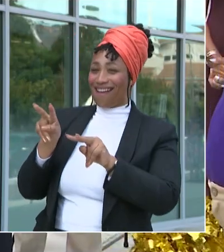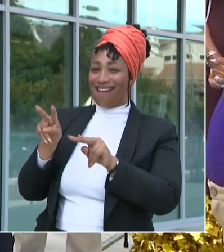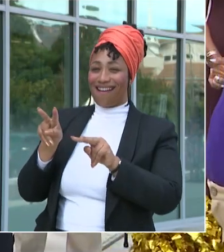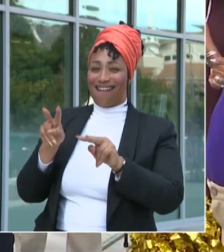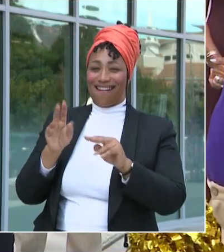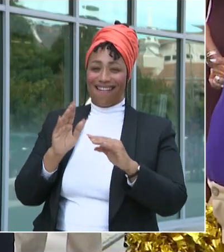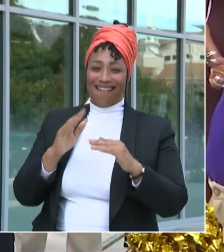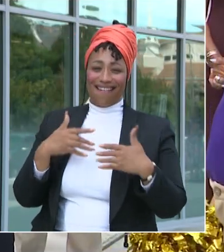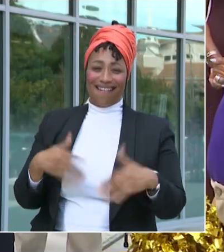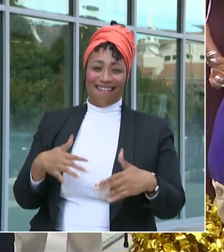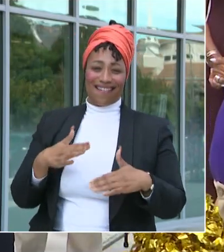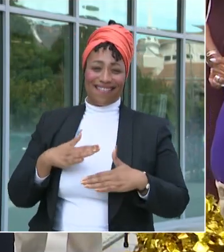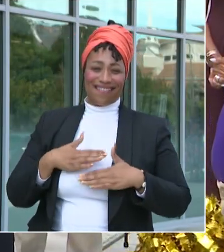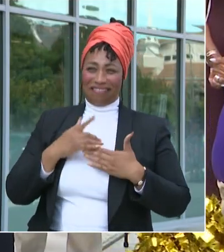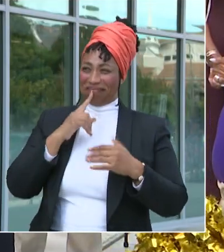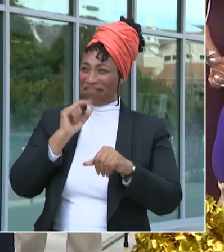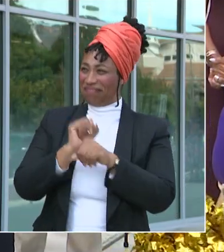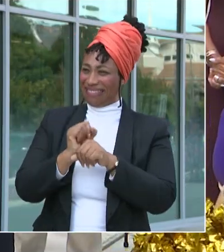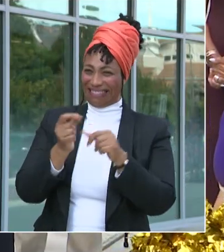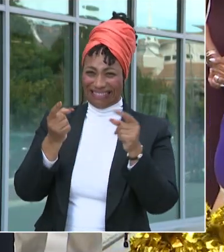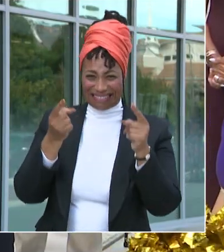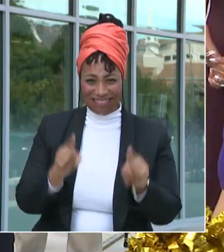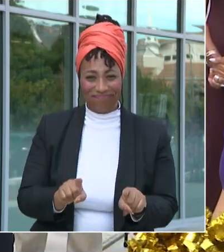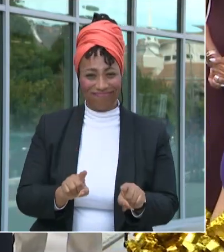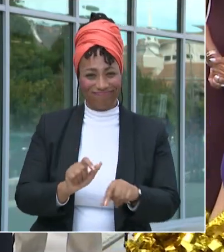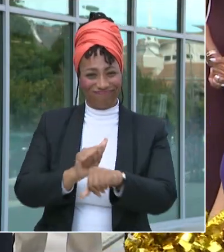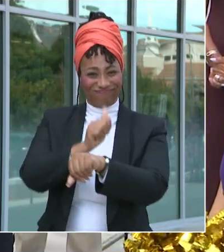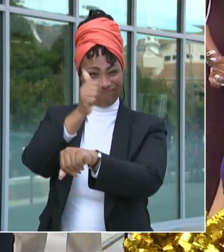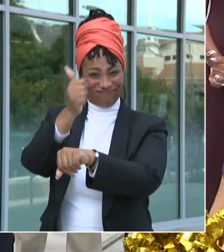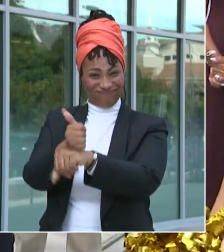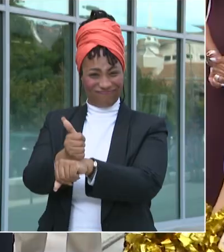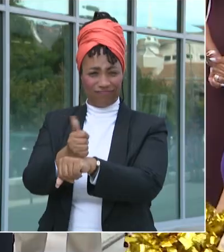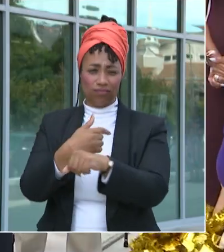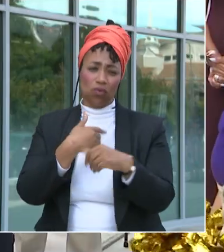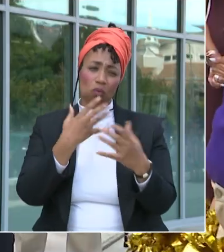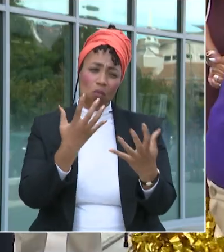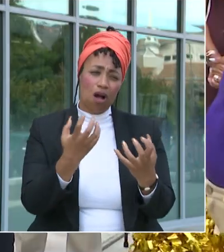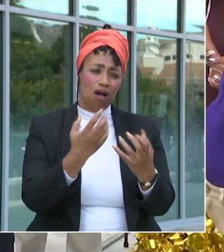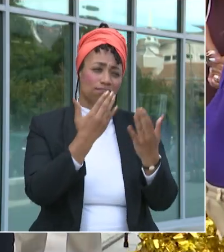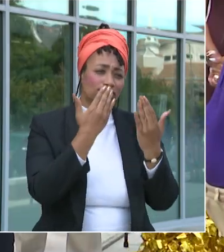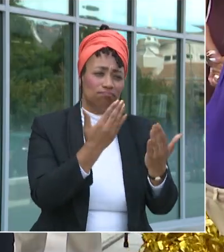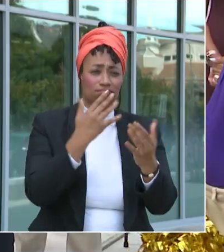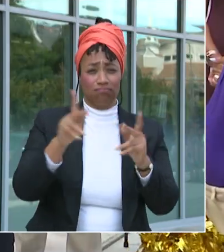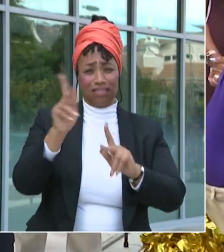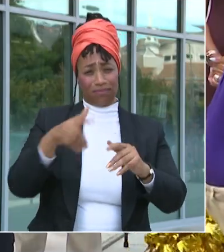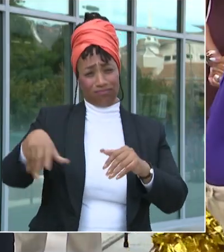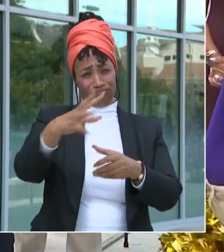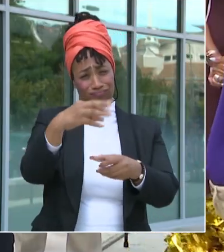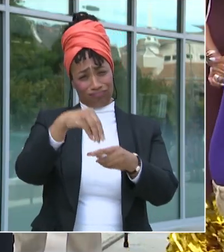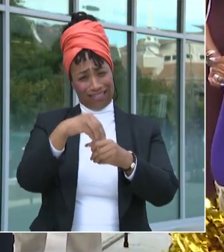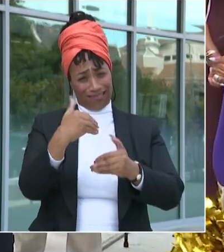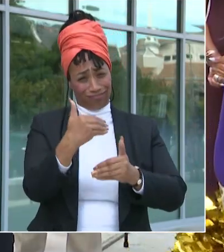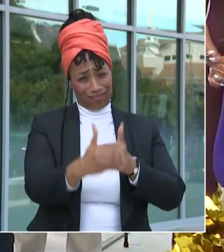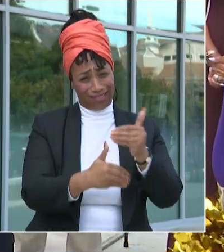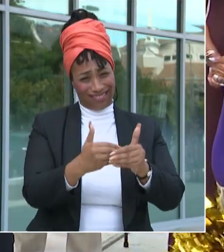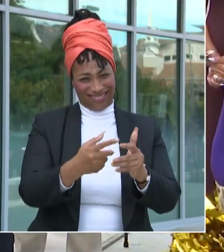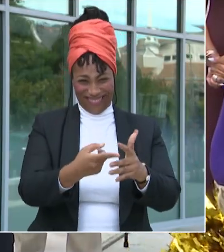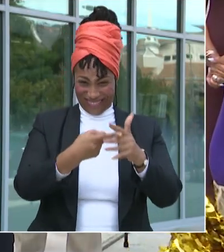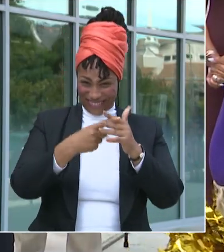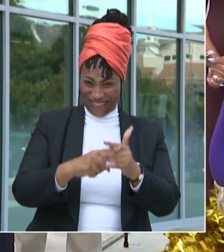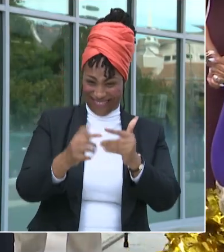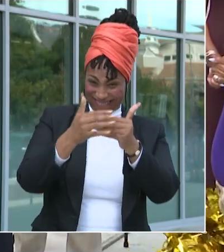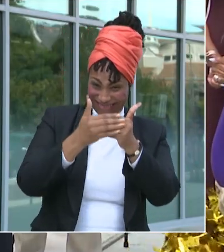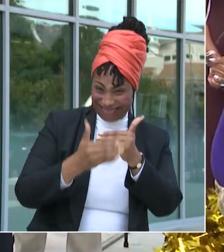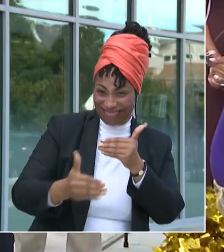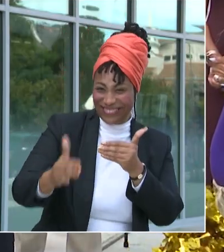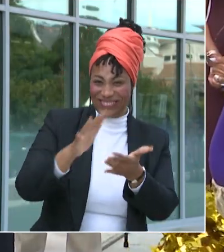so I want to thank everybody who was a part of this project. I want to wish our young people an excellent, excellent start to the school year. I have a first grader and a